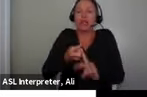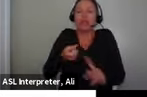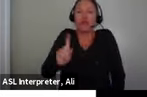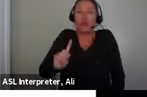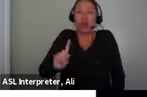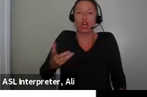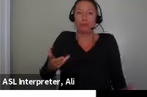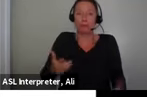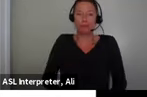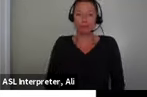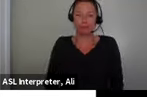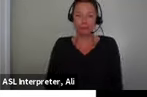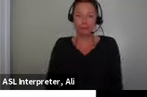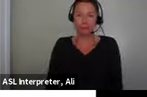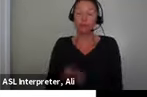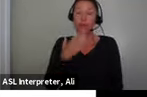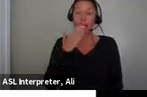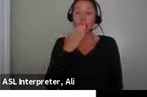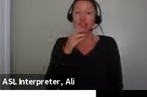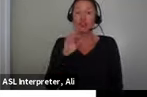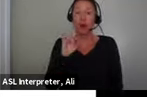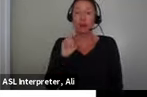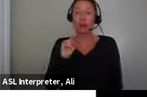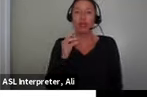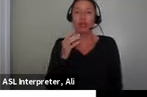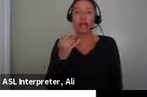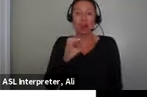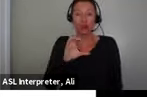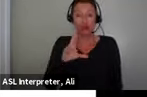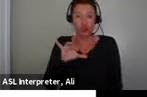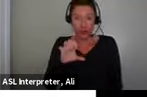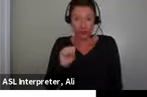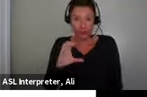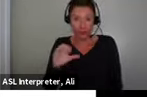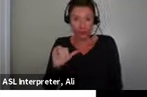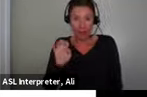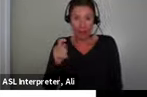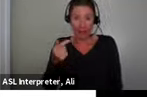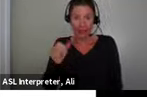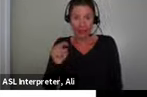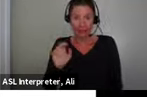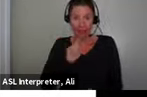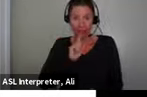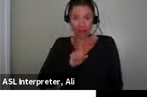from? Thank you, Robert. I'll direct that question to Chris Katbagan of the City of Santa Rosa.